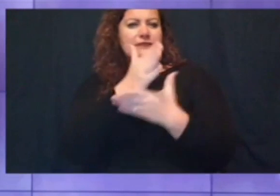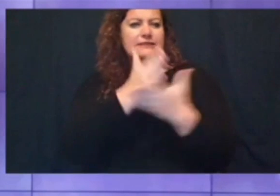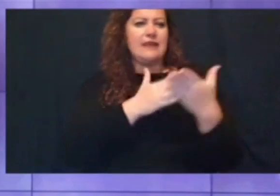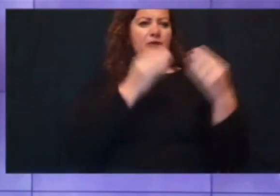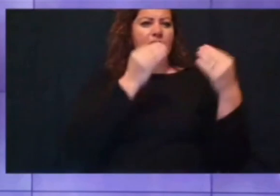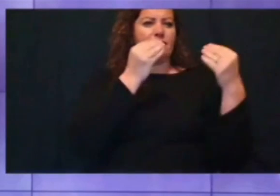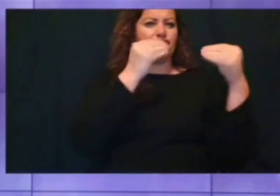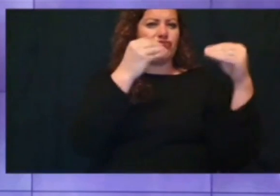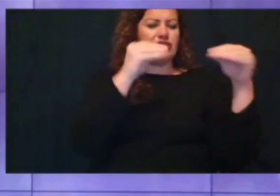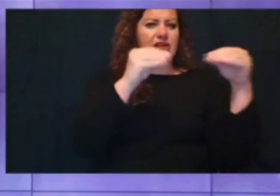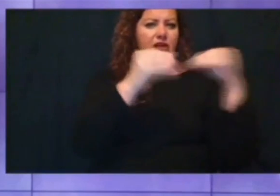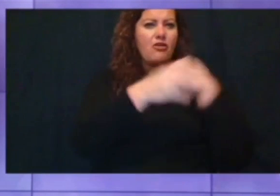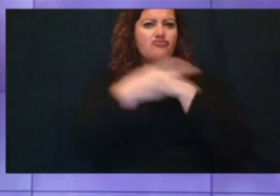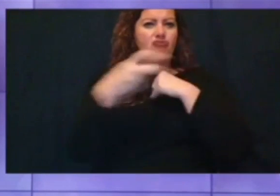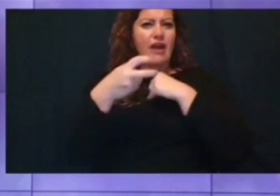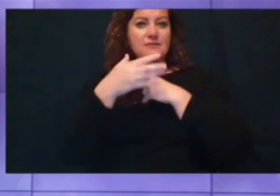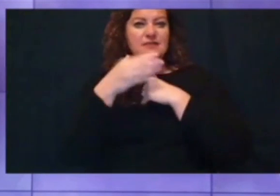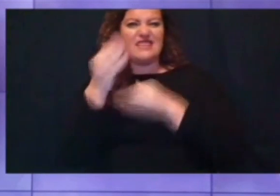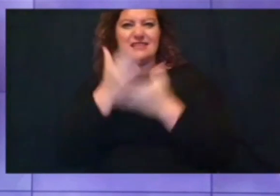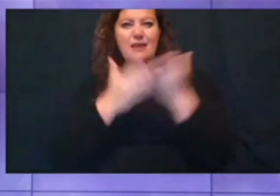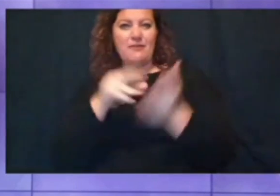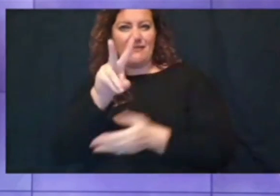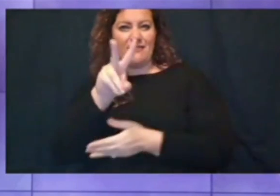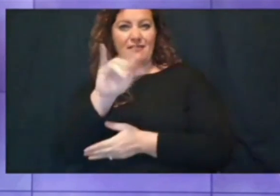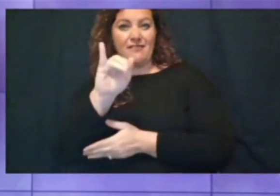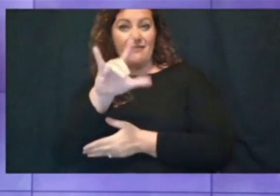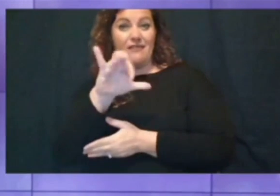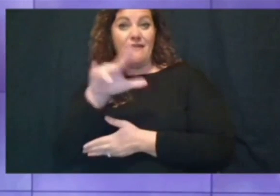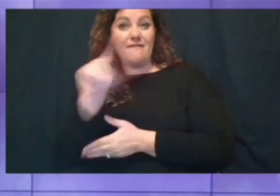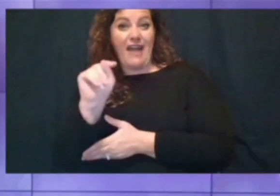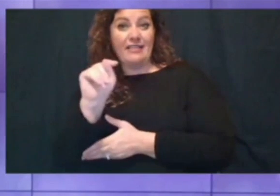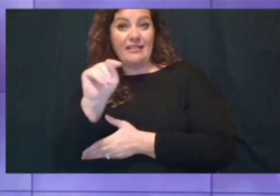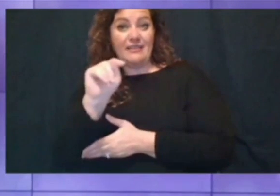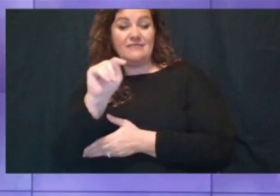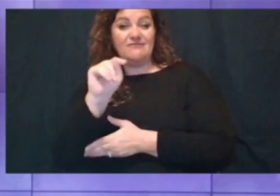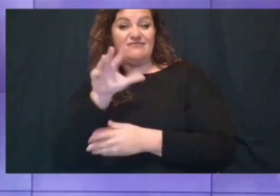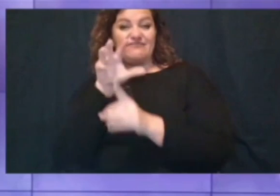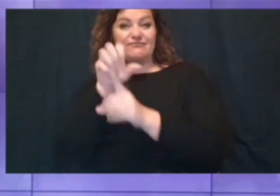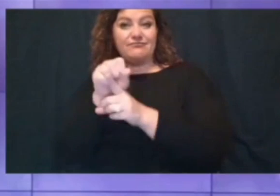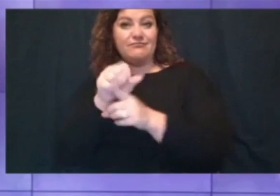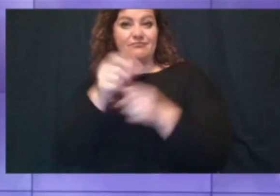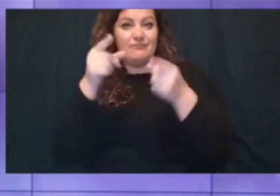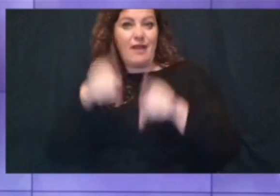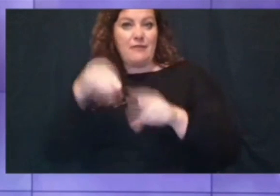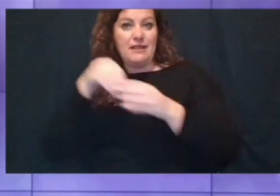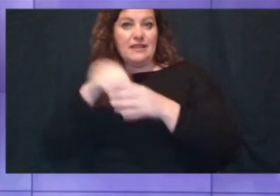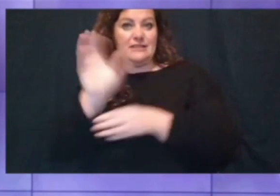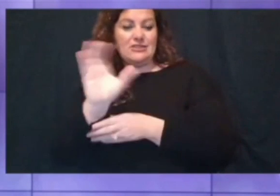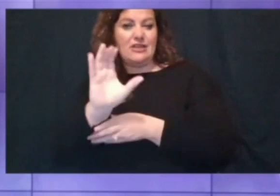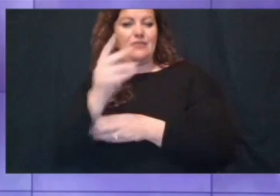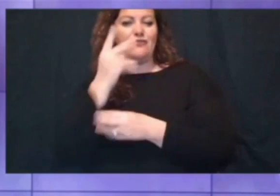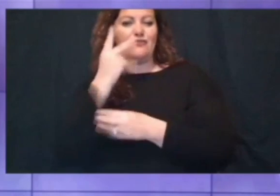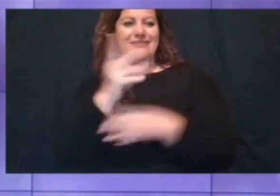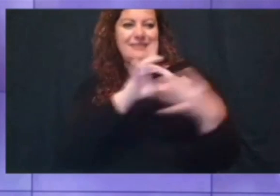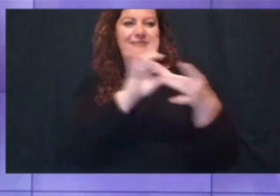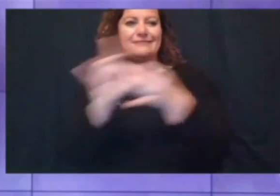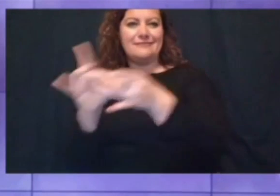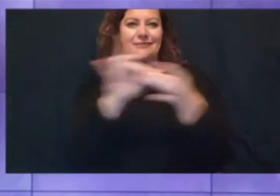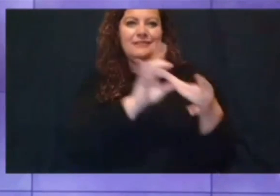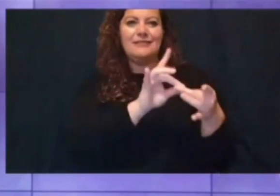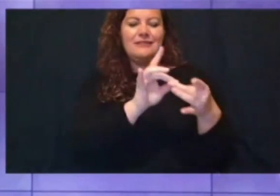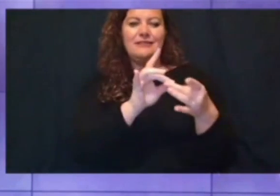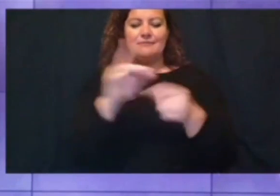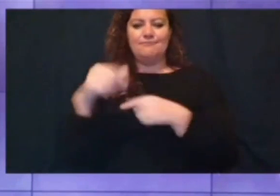of the violent crimes that are happening in the city of Charlotte. I know for one that investigating these cases for the last couple of